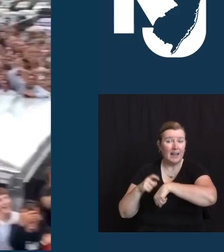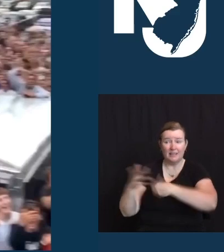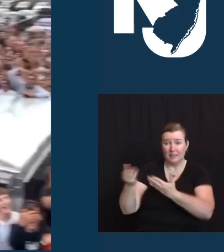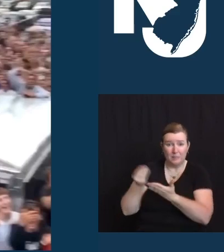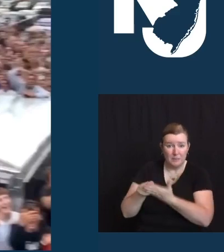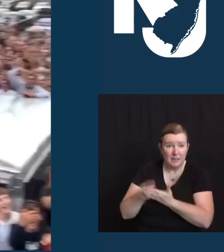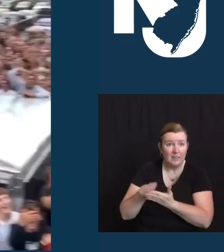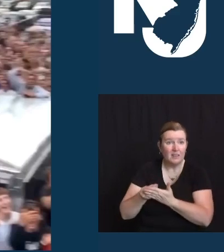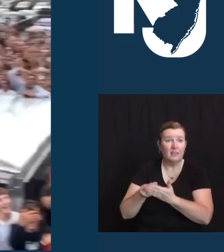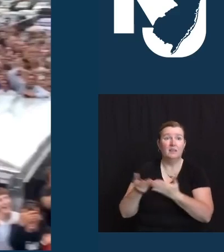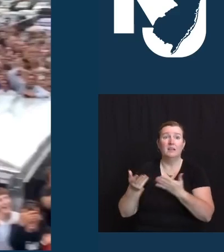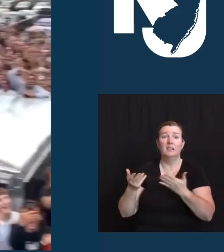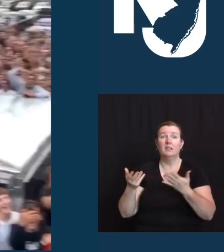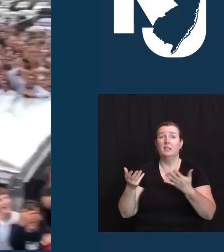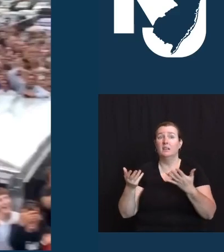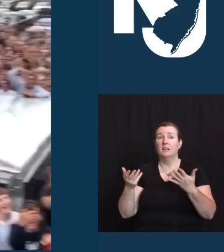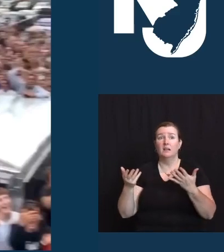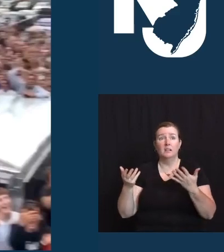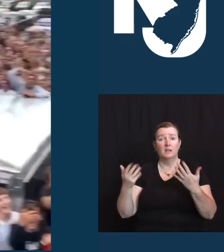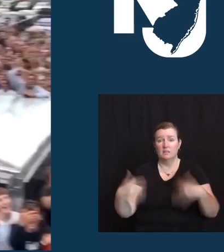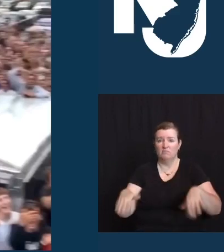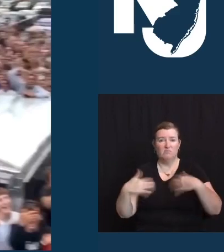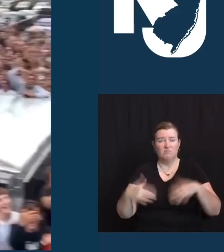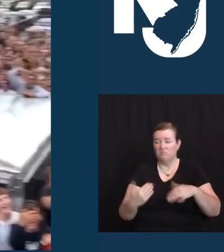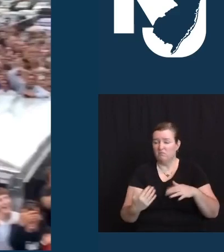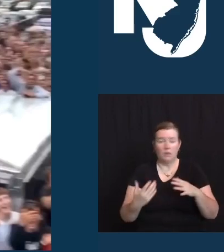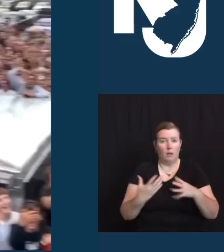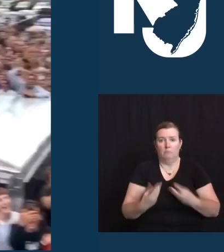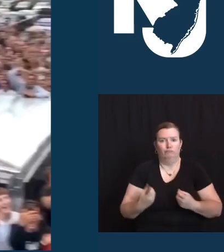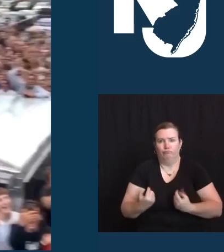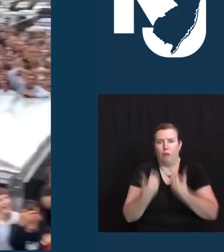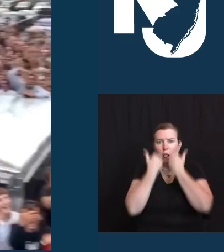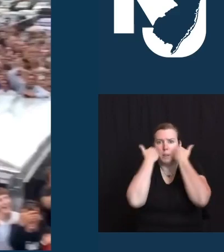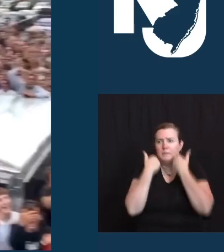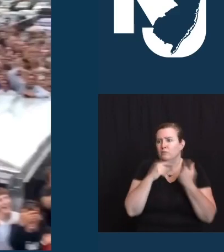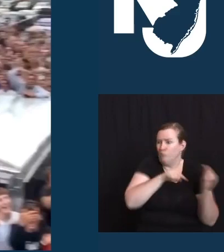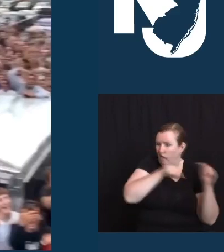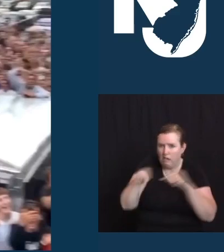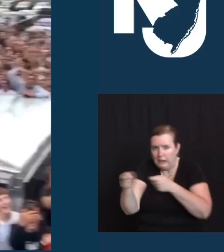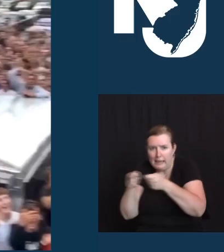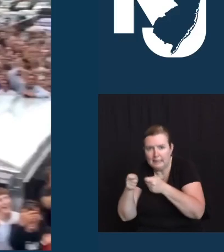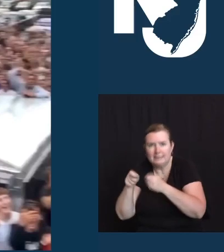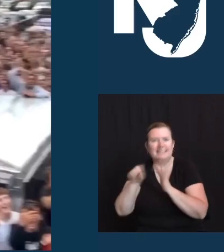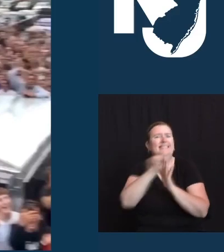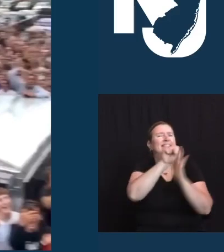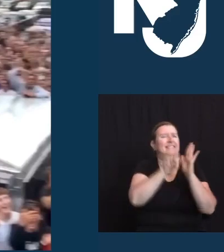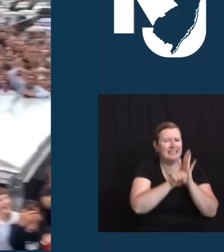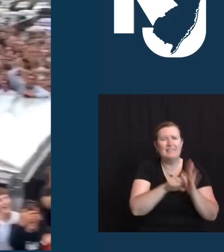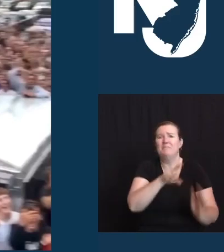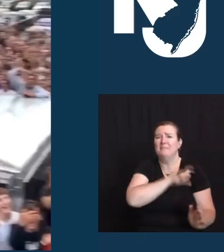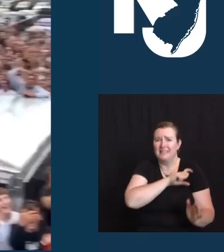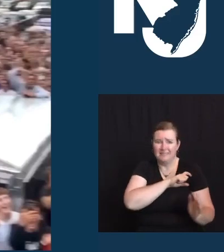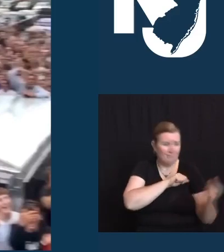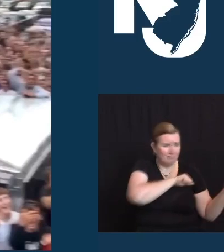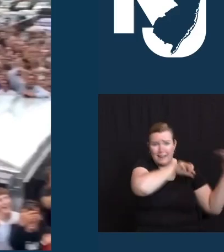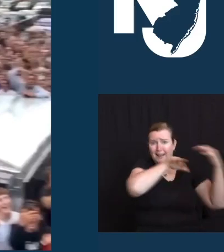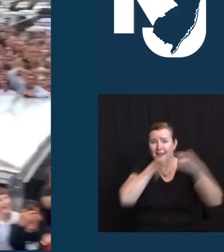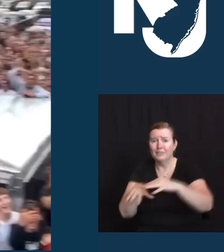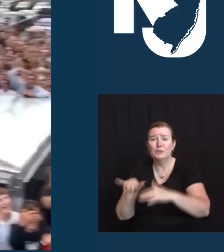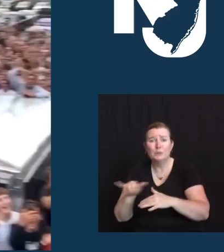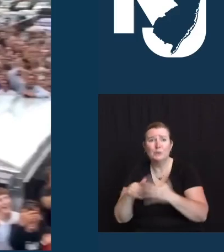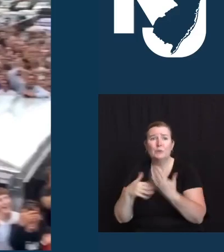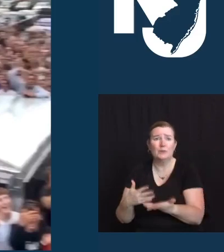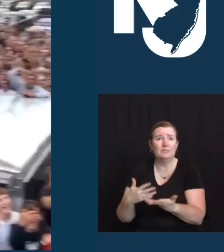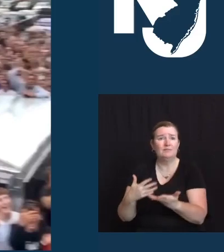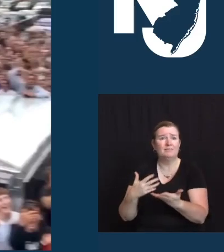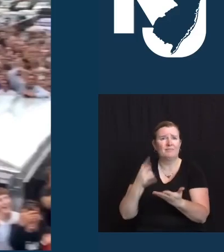state police also got involved to keep traffic and other things moving. Multiple towns, I think, Pat, 7 or 8, sending